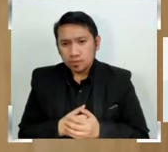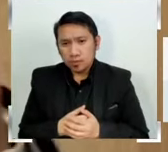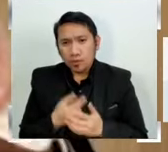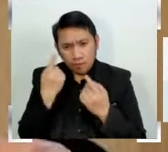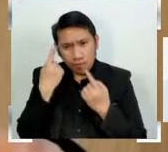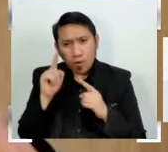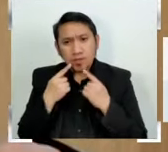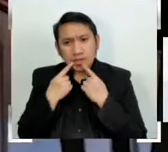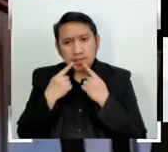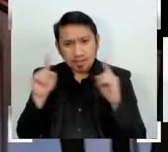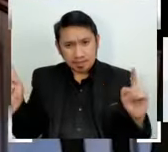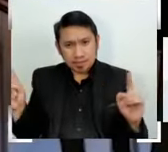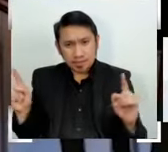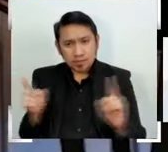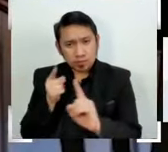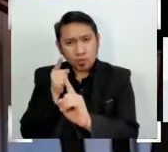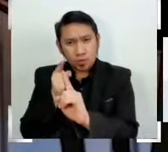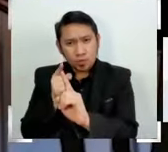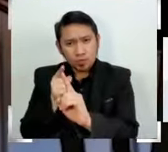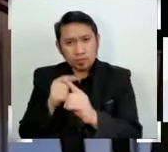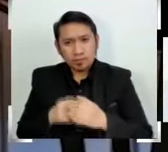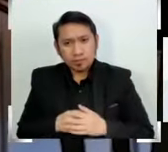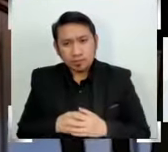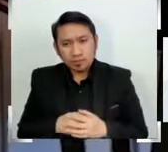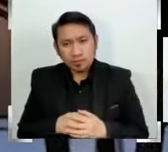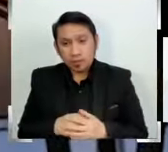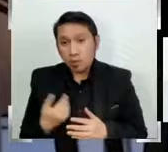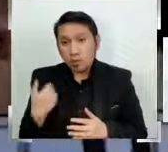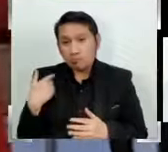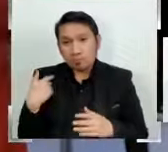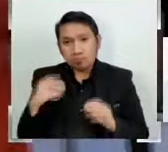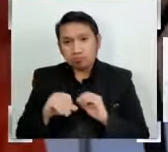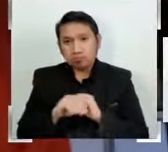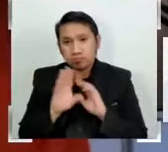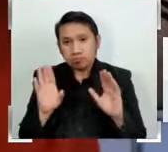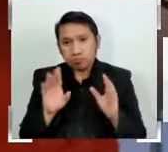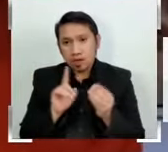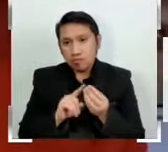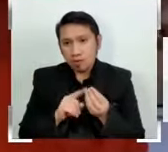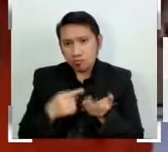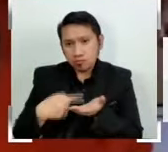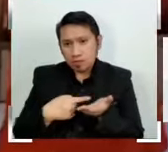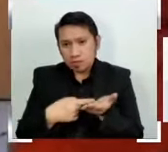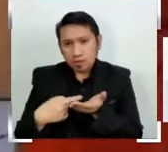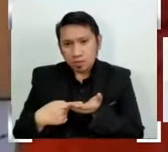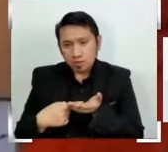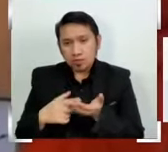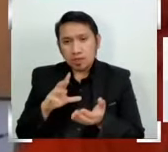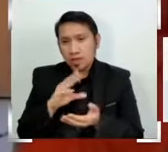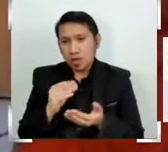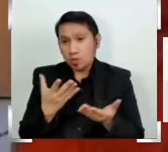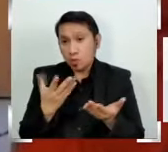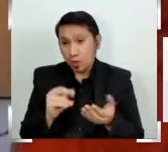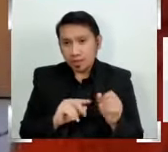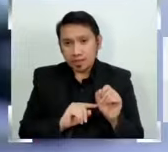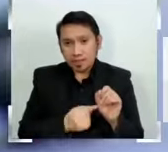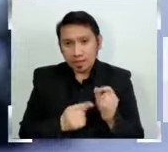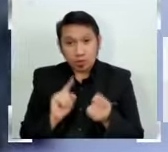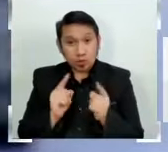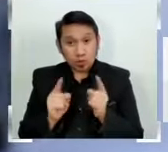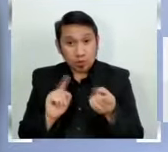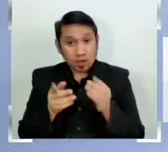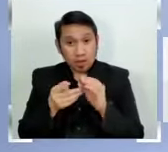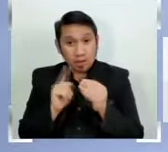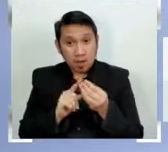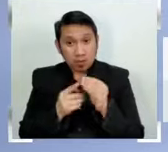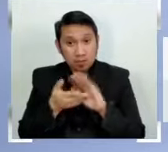the end, the light. Wala pang katiyakan kung kailan ang mga susunod na informal talks at kung kailan magsisimula mismo ang usapang pangkapayapaan. Para